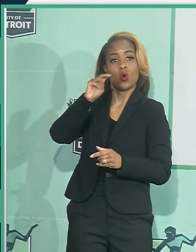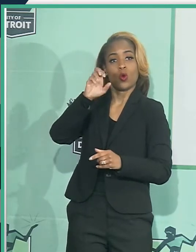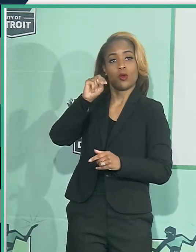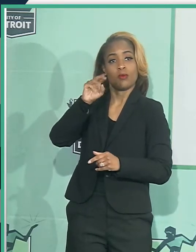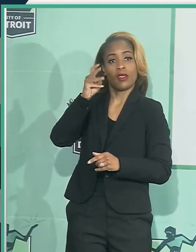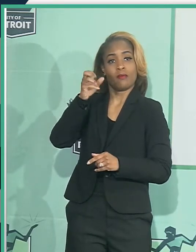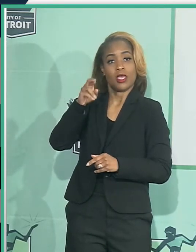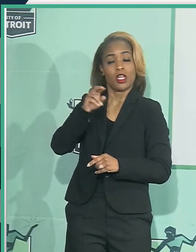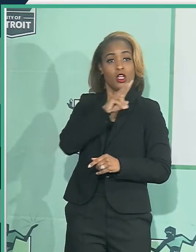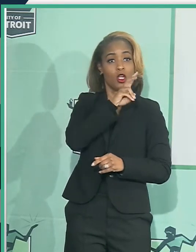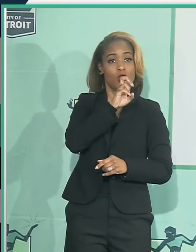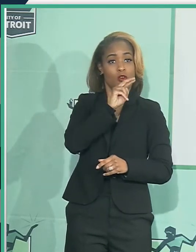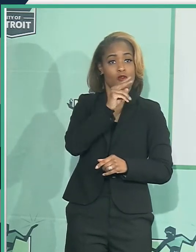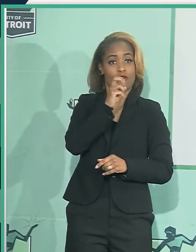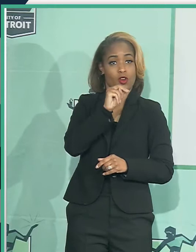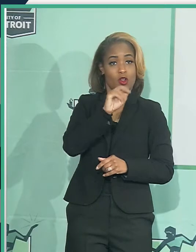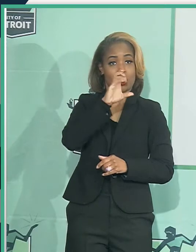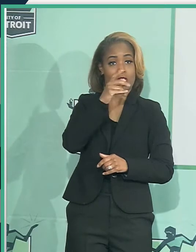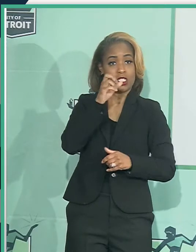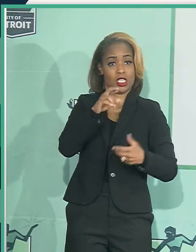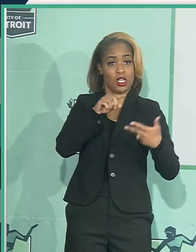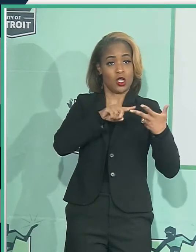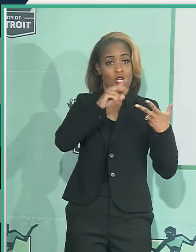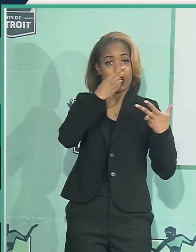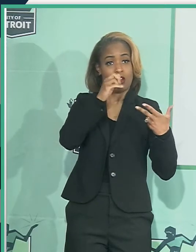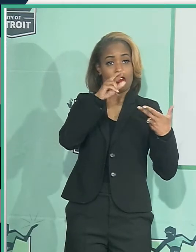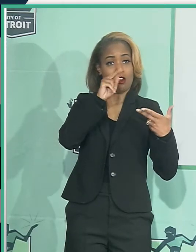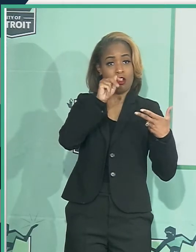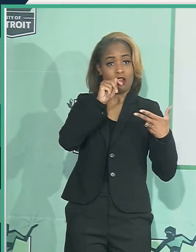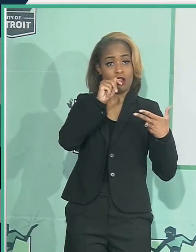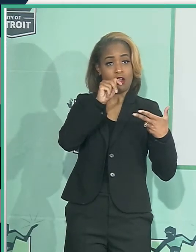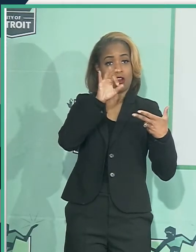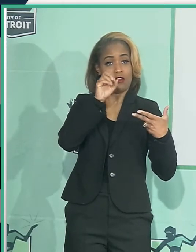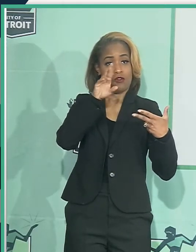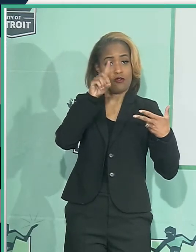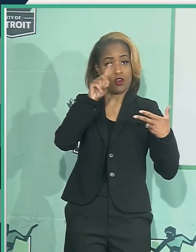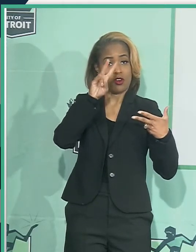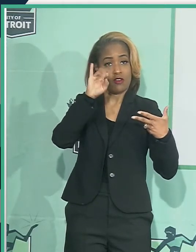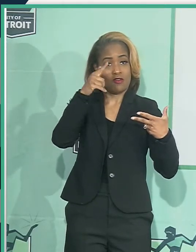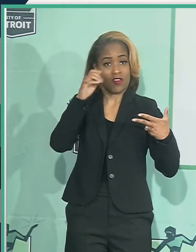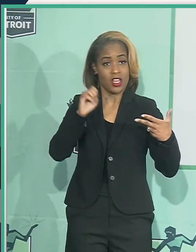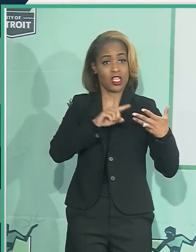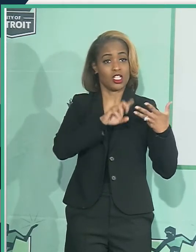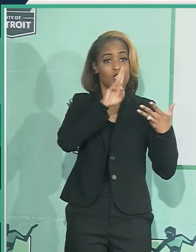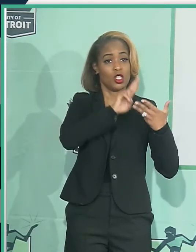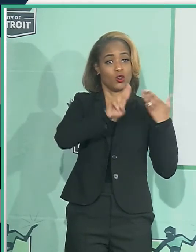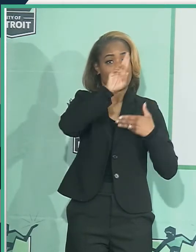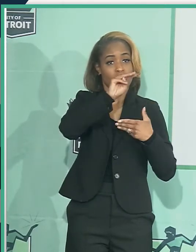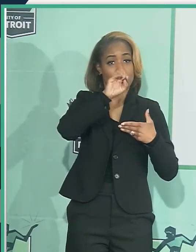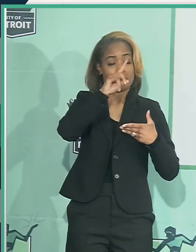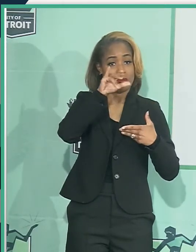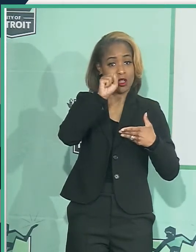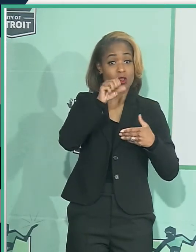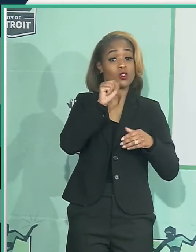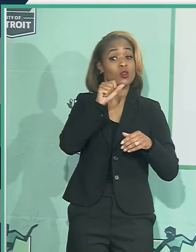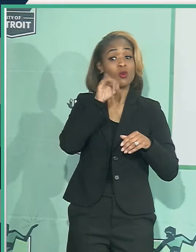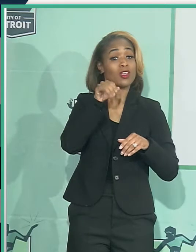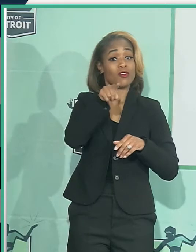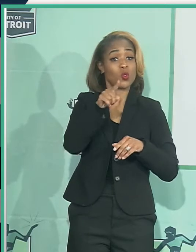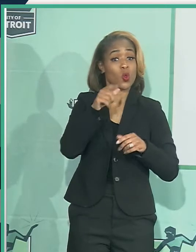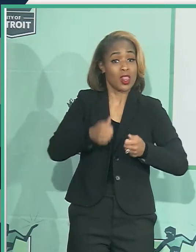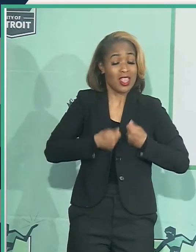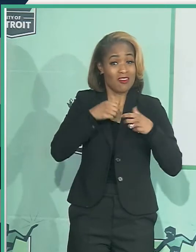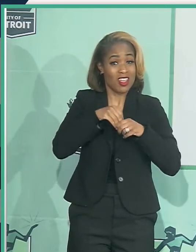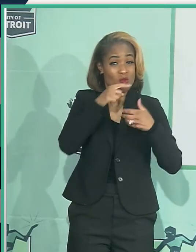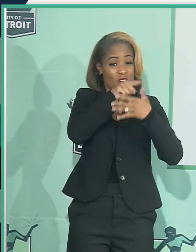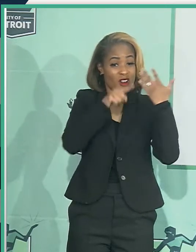University Meadows. So if you are experiencing homelessness or if you are living in one of the senior apartments, just know we are